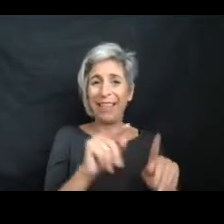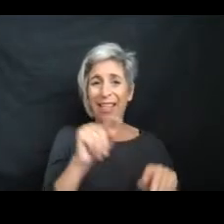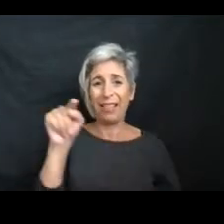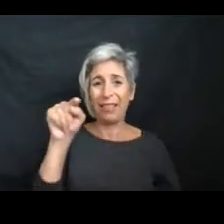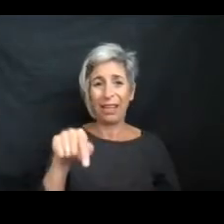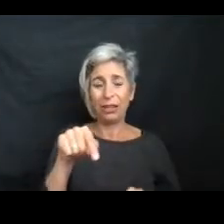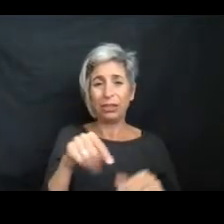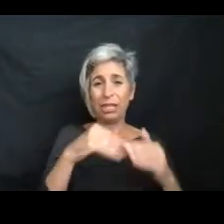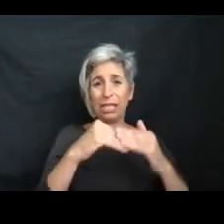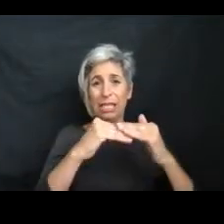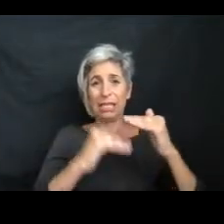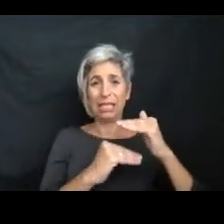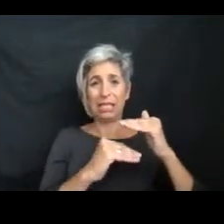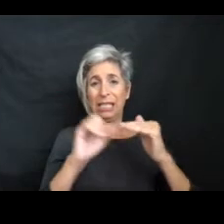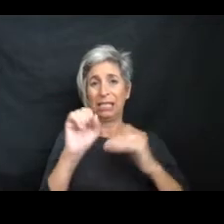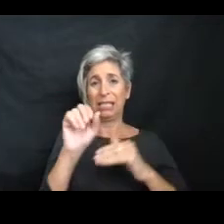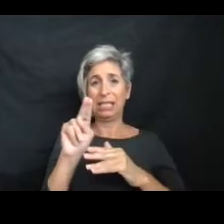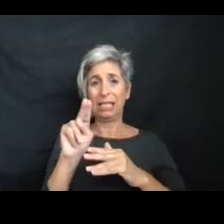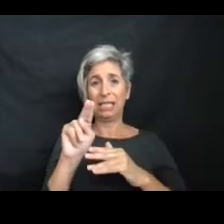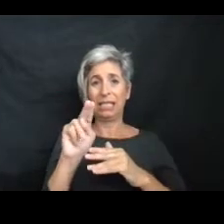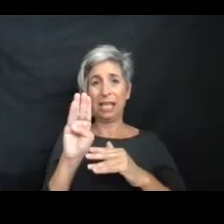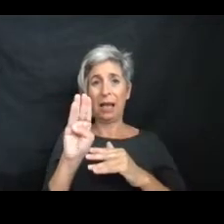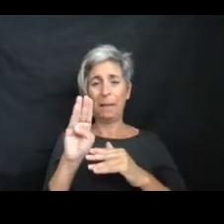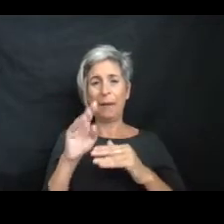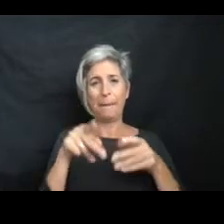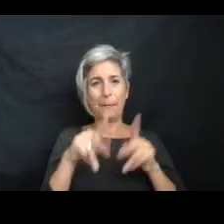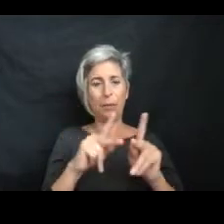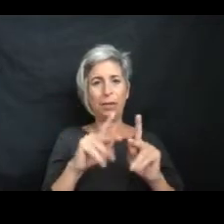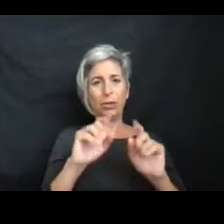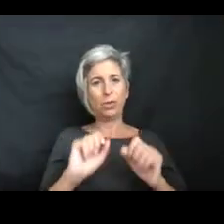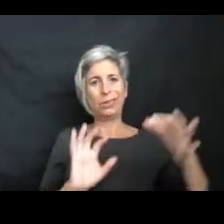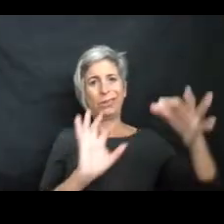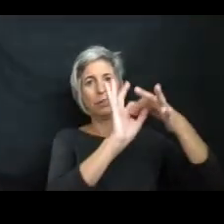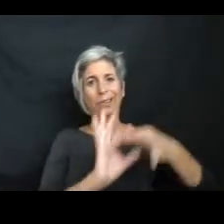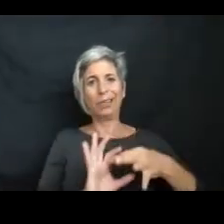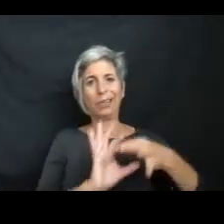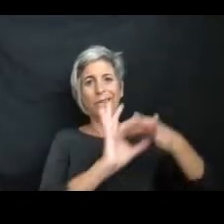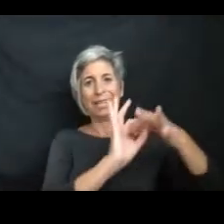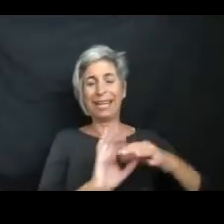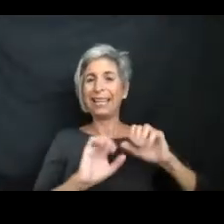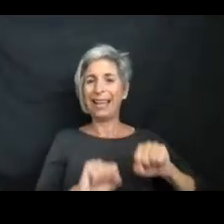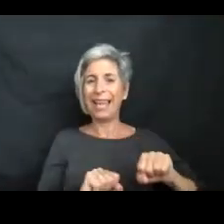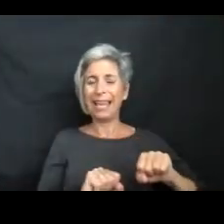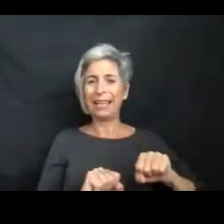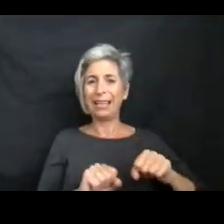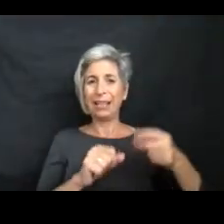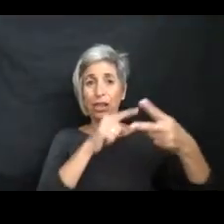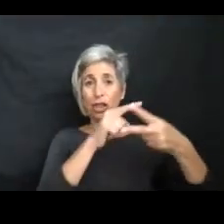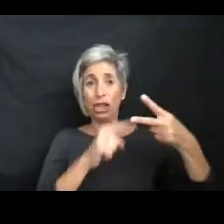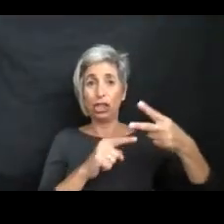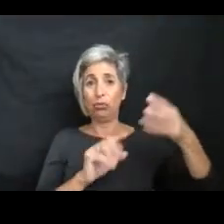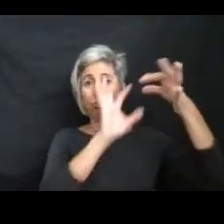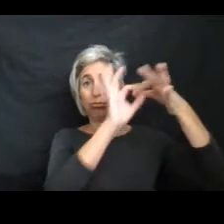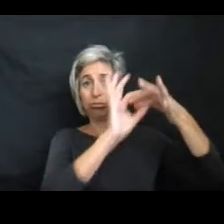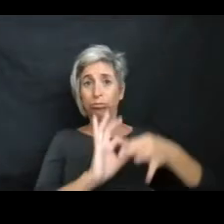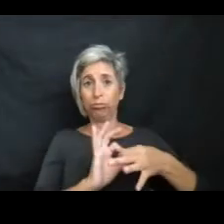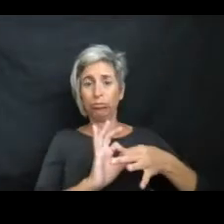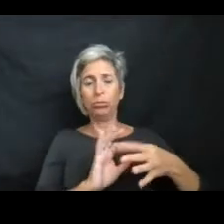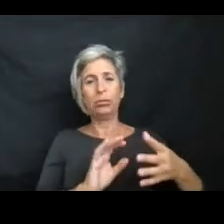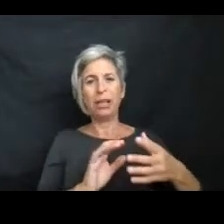sub permit. So you can go ahead and see that they're connected and toggle between the two. It's seen where they're at. So here's the